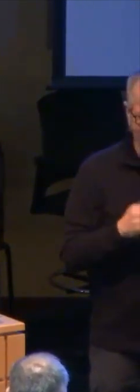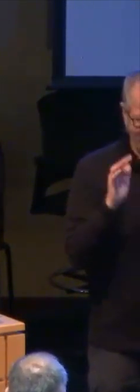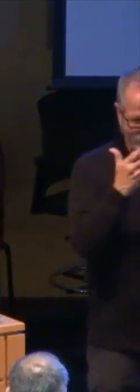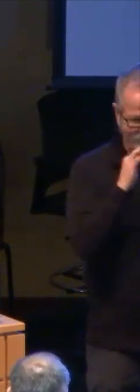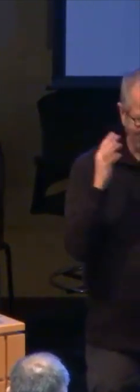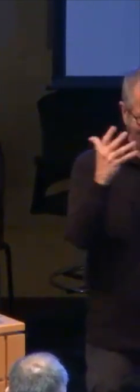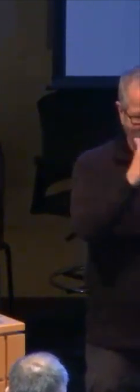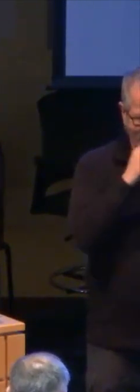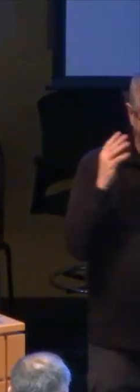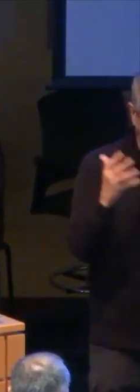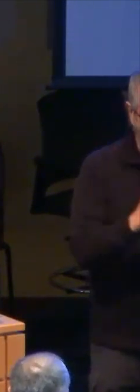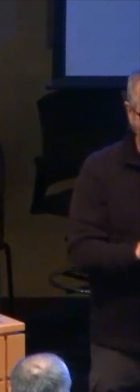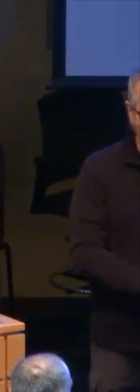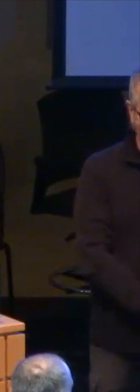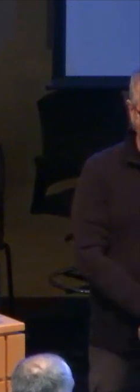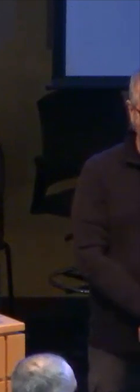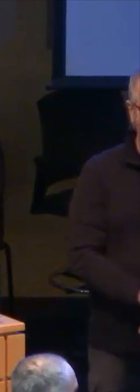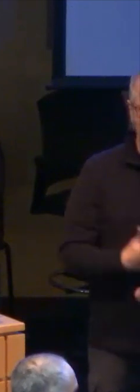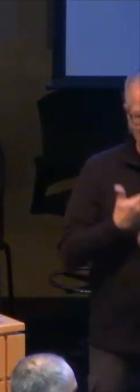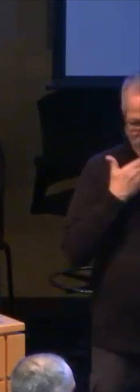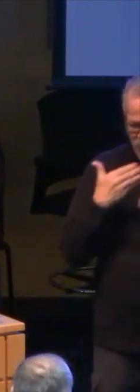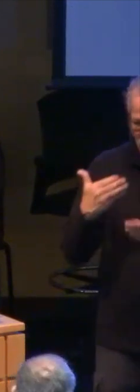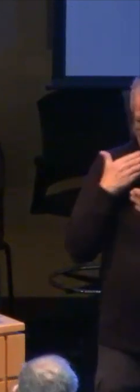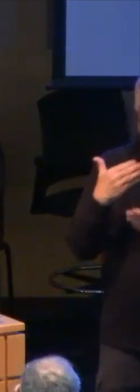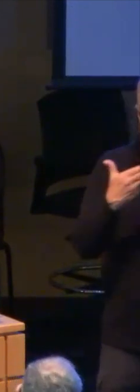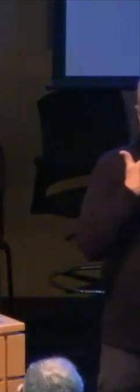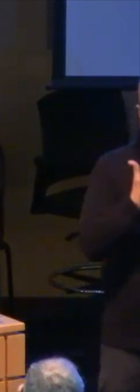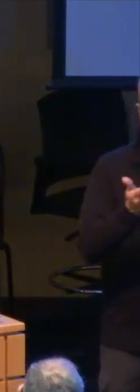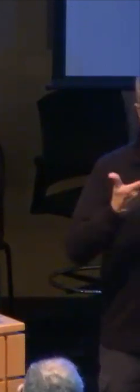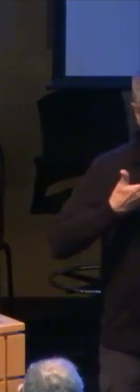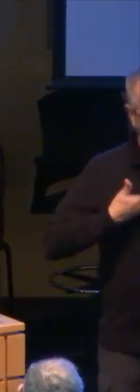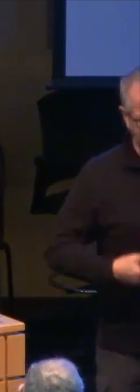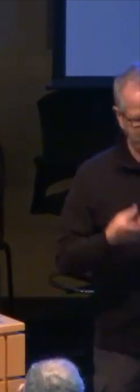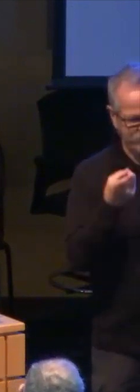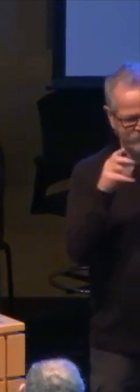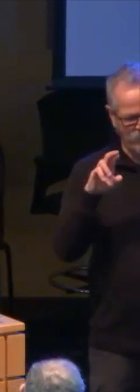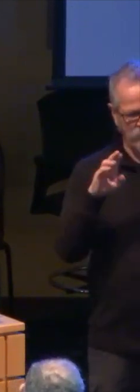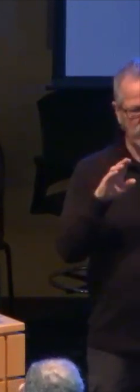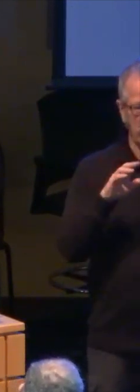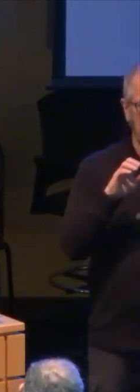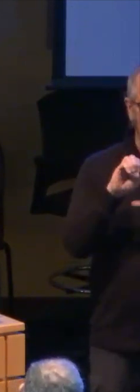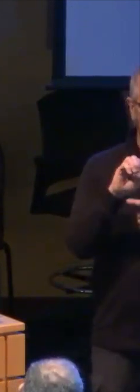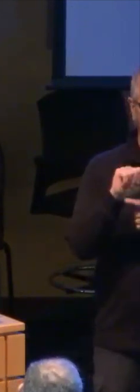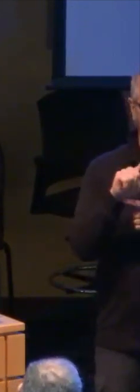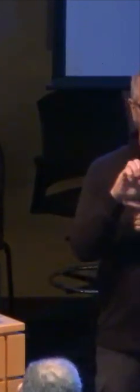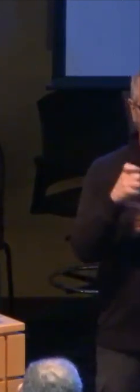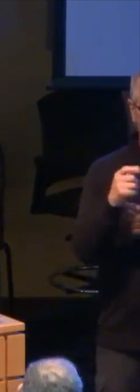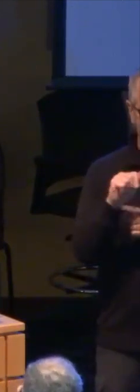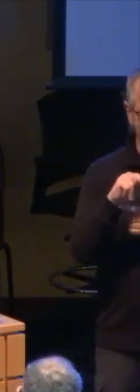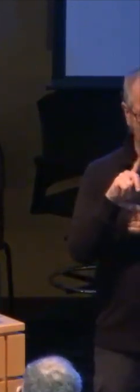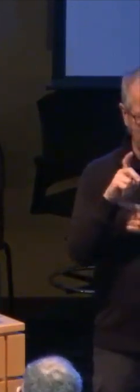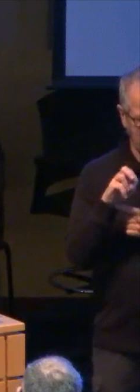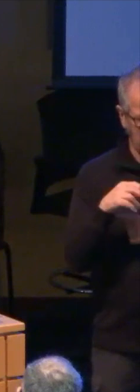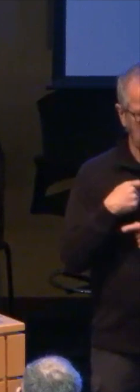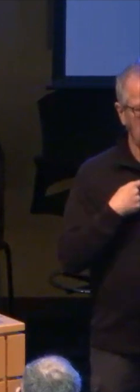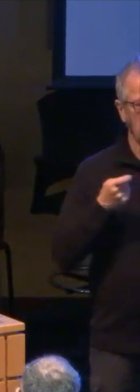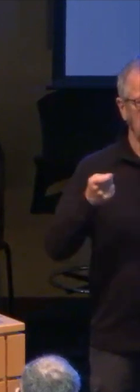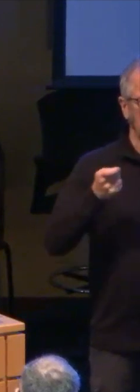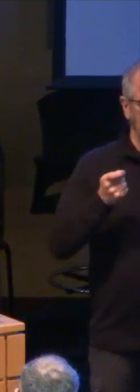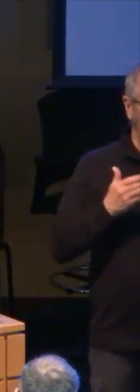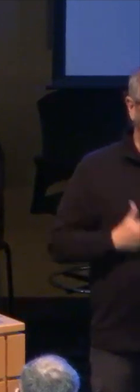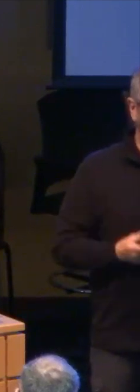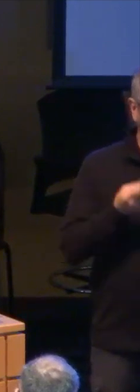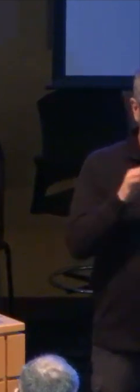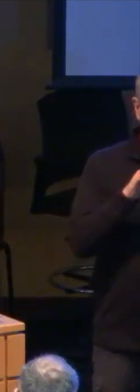Great, thanks, Yvette. I'm Becky Alexander, director of the UW Program on Climate Change and professor of atmospheric